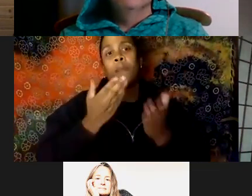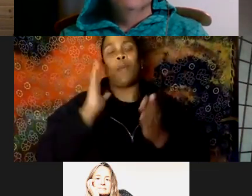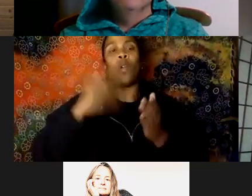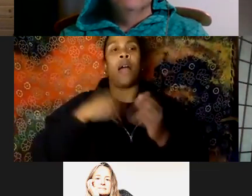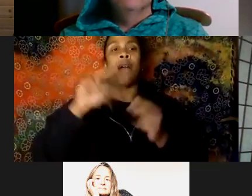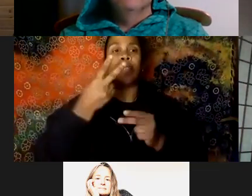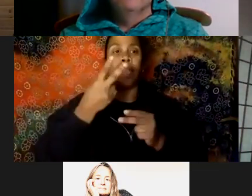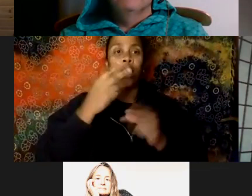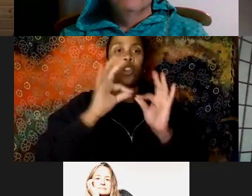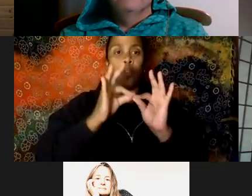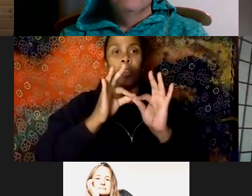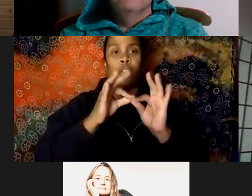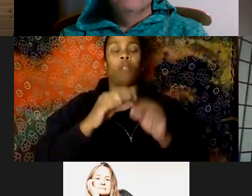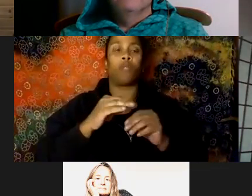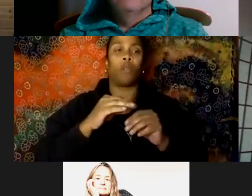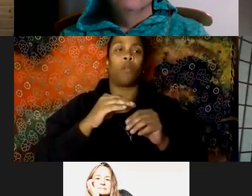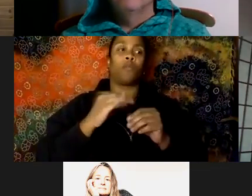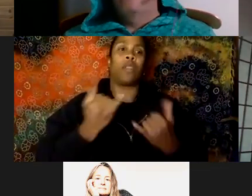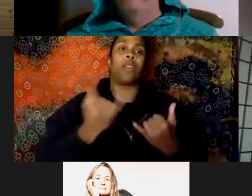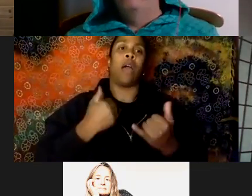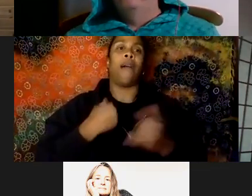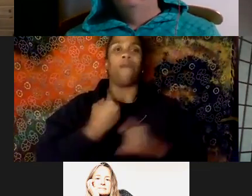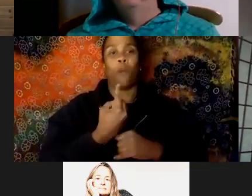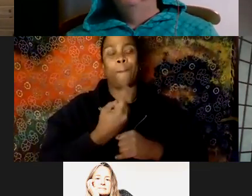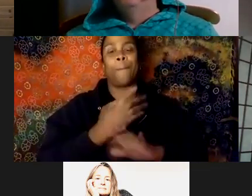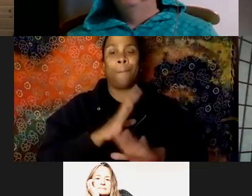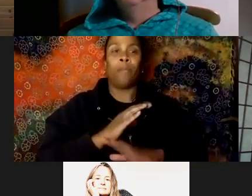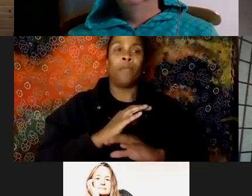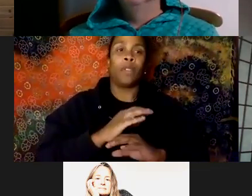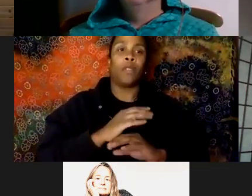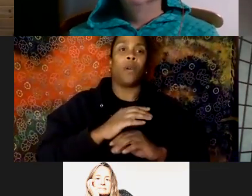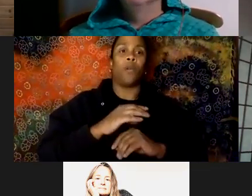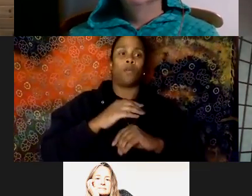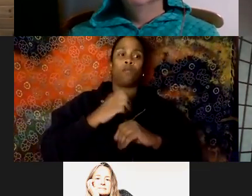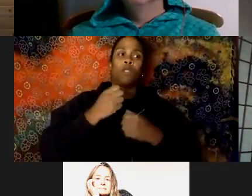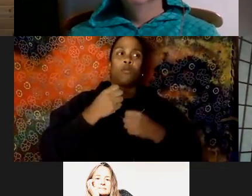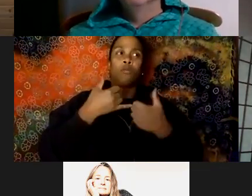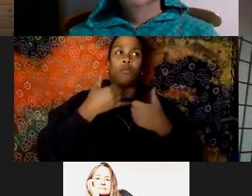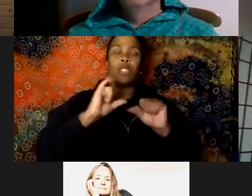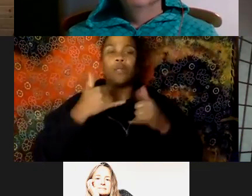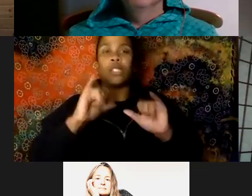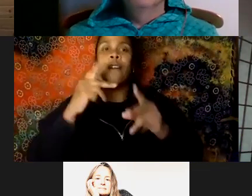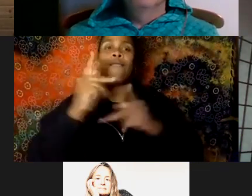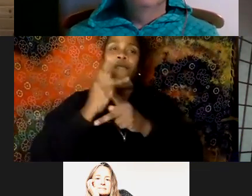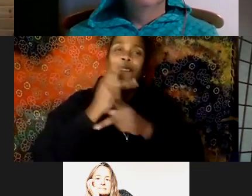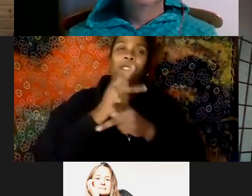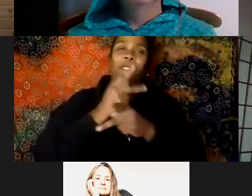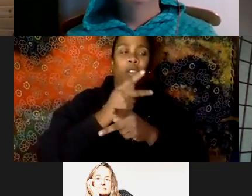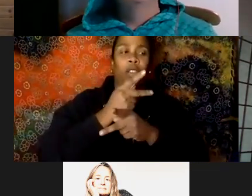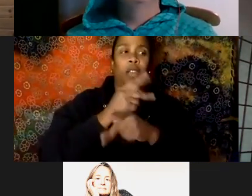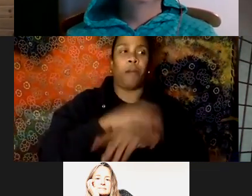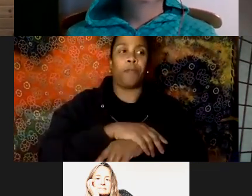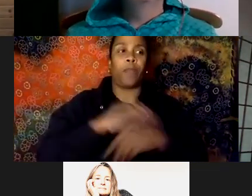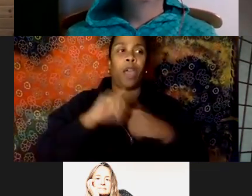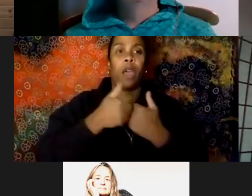This would be great. Yeah, so we're just finding a way to do this together as community. Need to paste a little bit more here